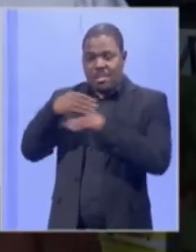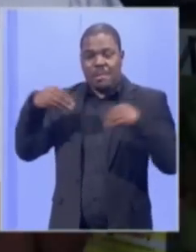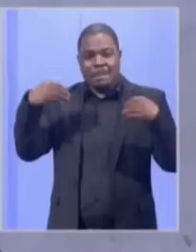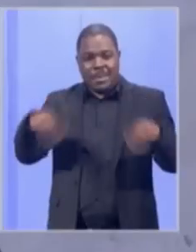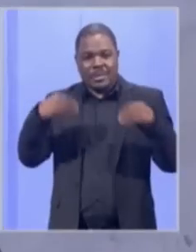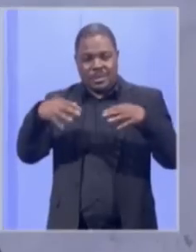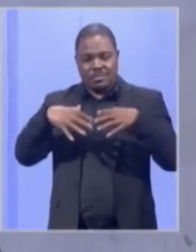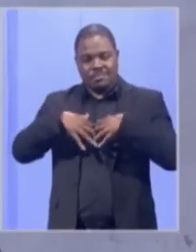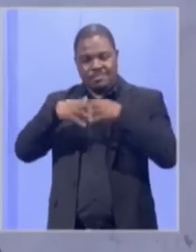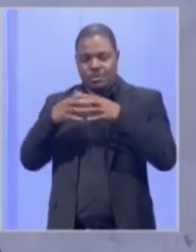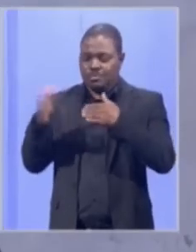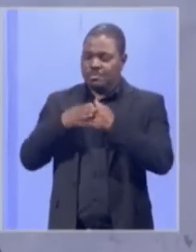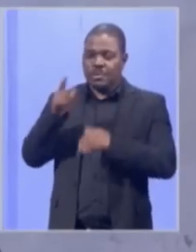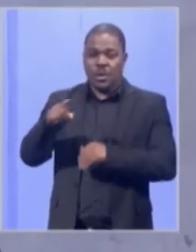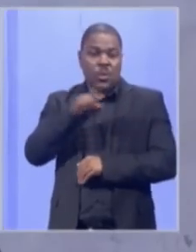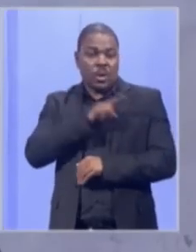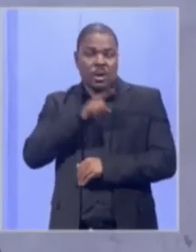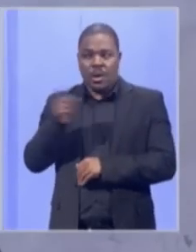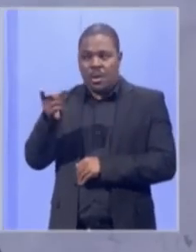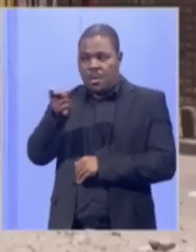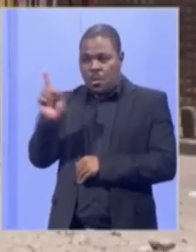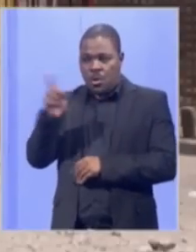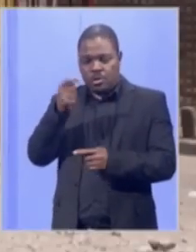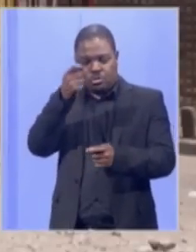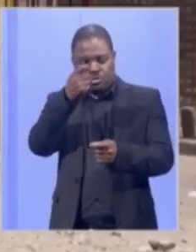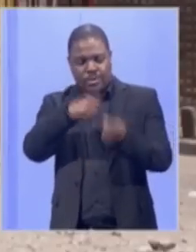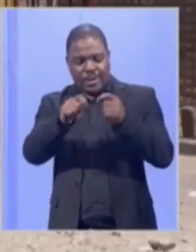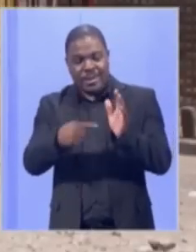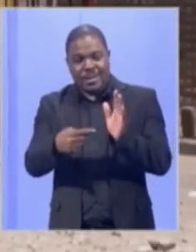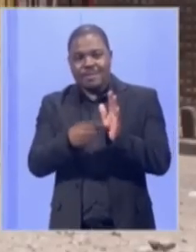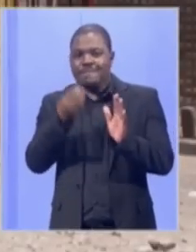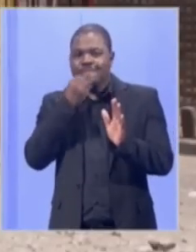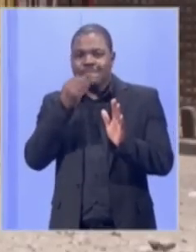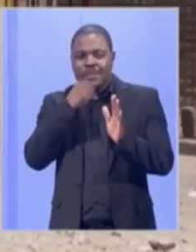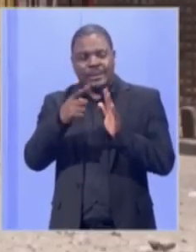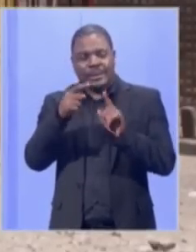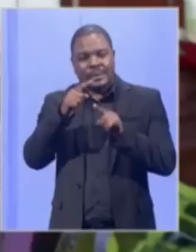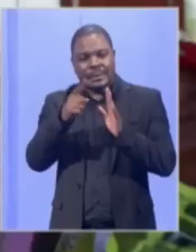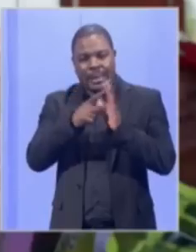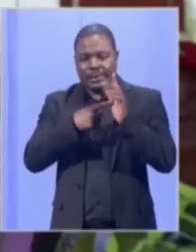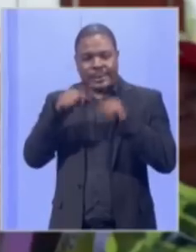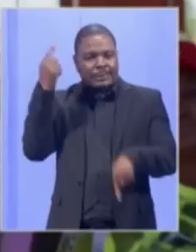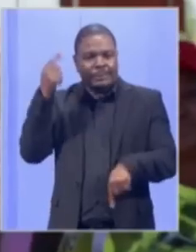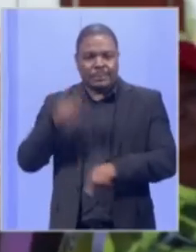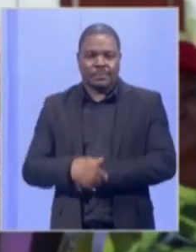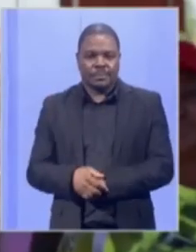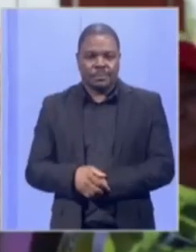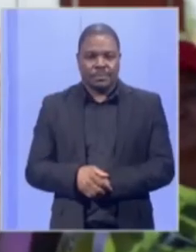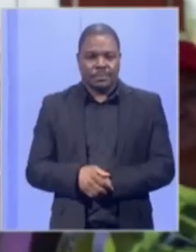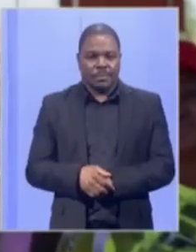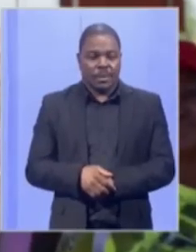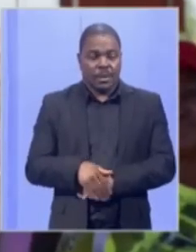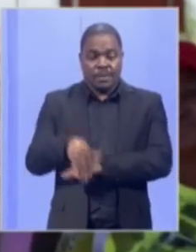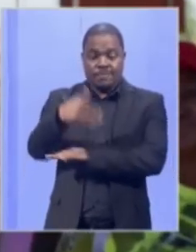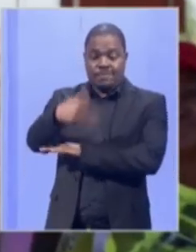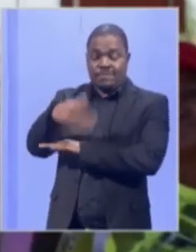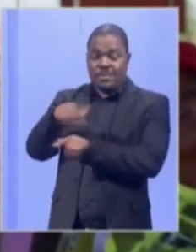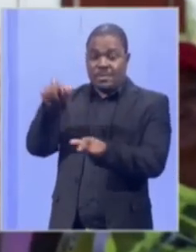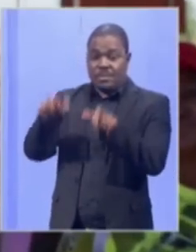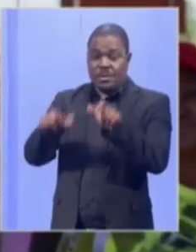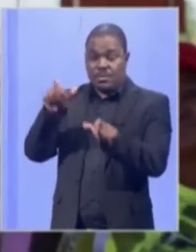ka mora ditlaleho tse reng ba rekisa dijo tse feletsweng ke nako. Re batla di foreigners di tswe mo